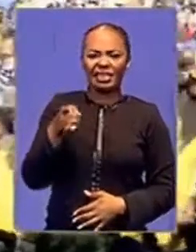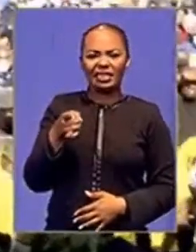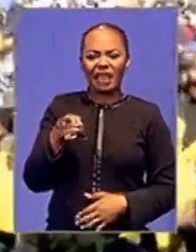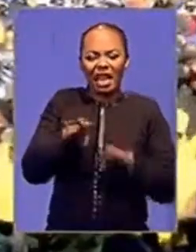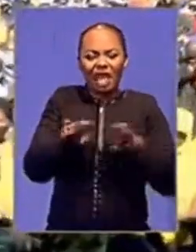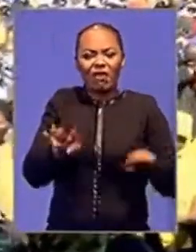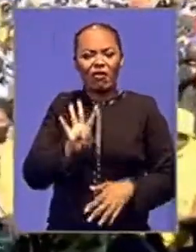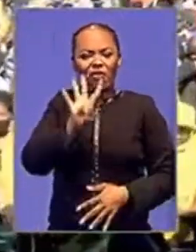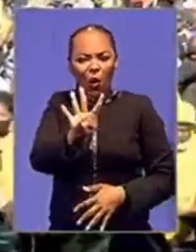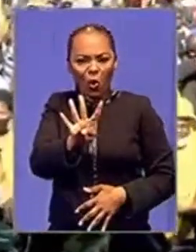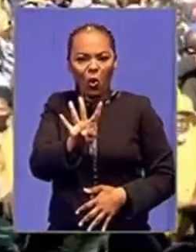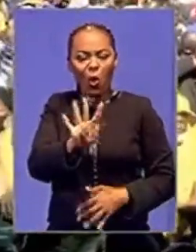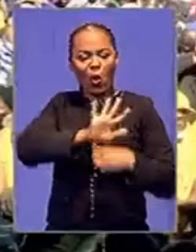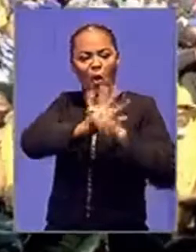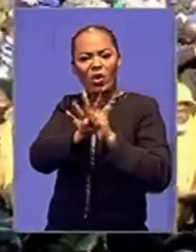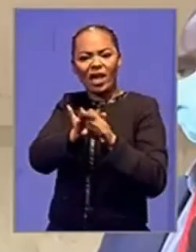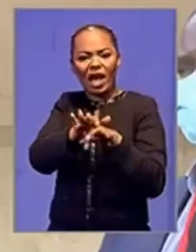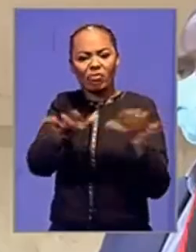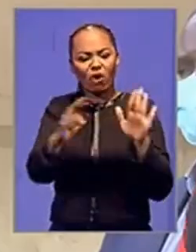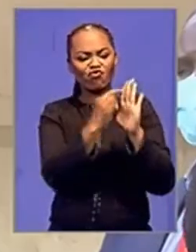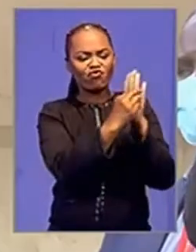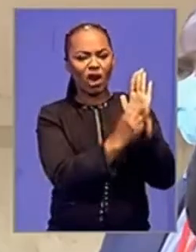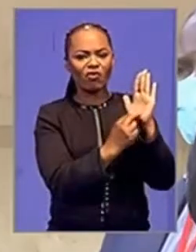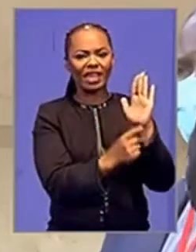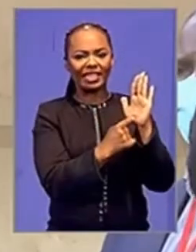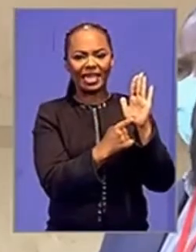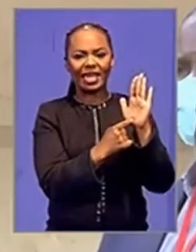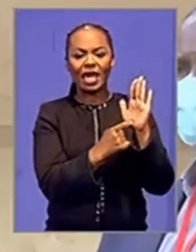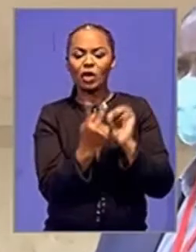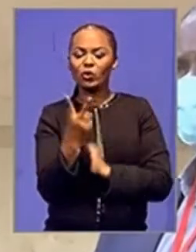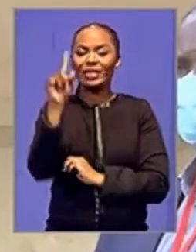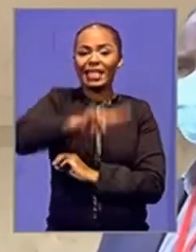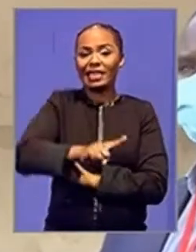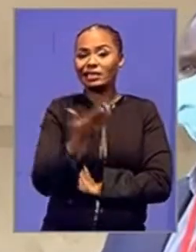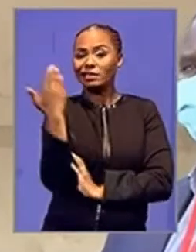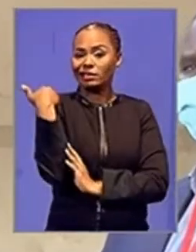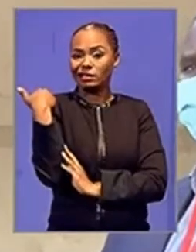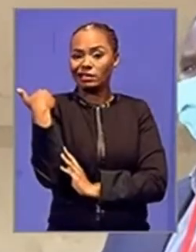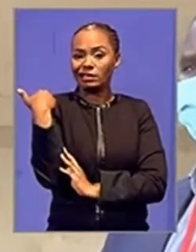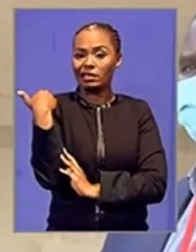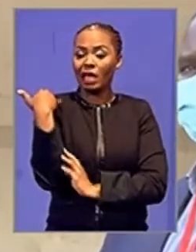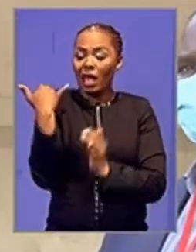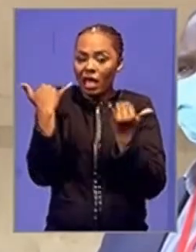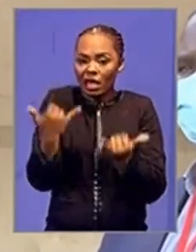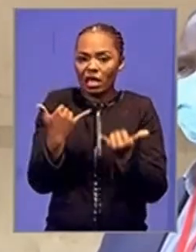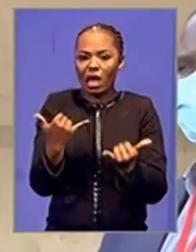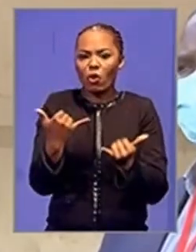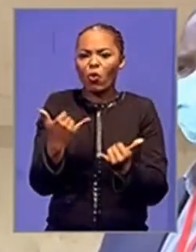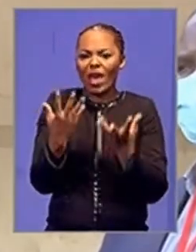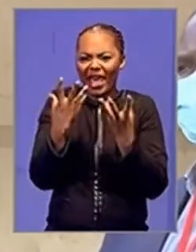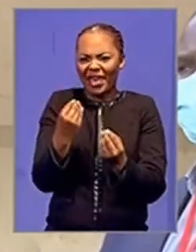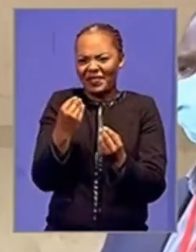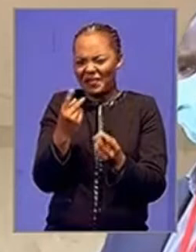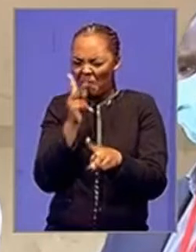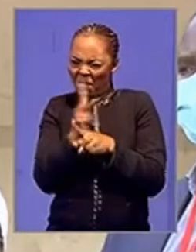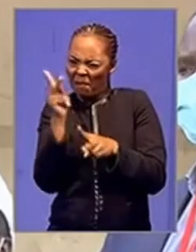4 COVID-19 regulations just 2 days ago had a direct intention to